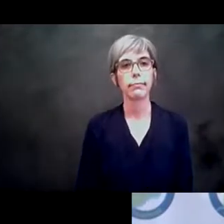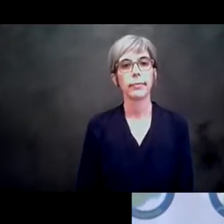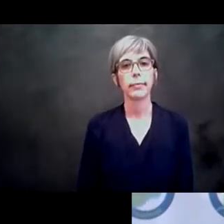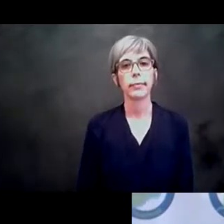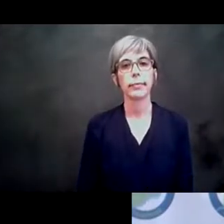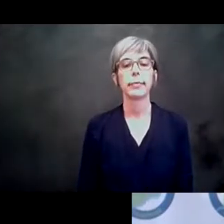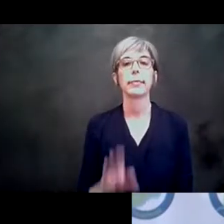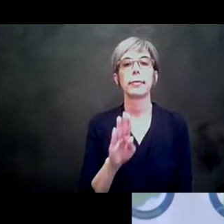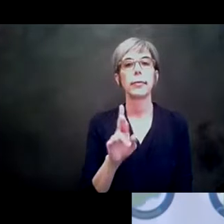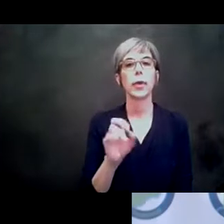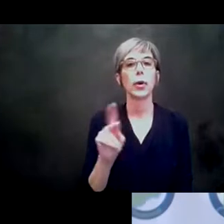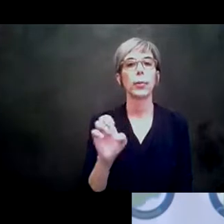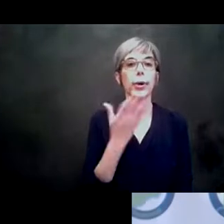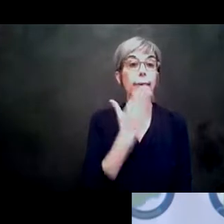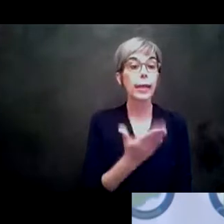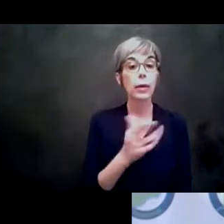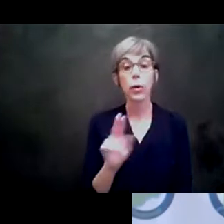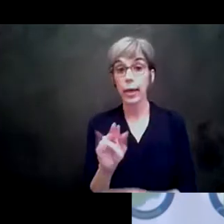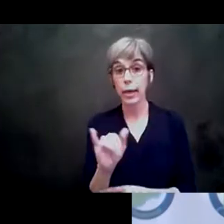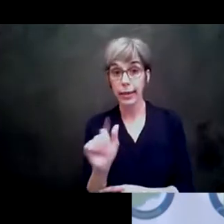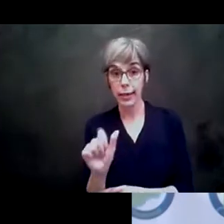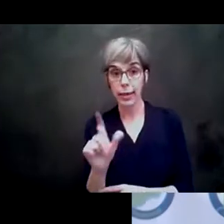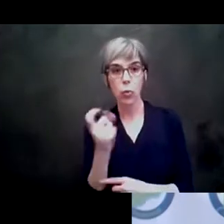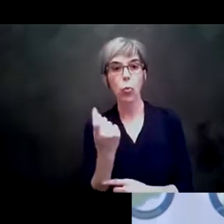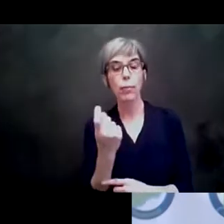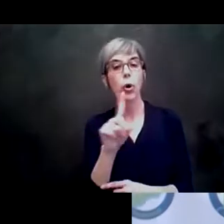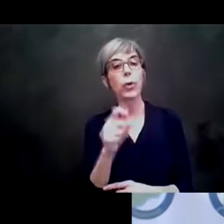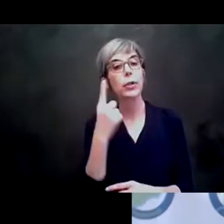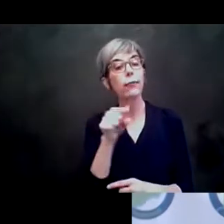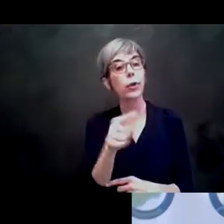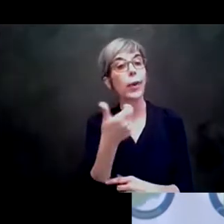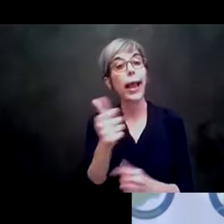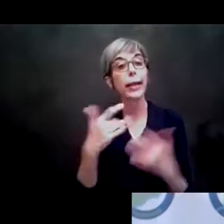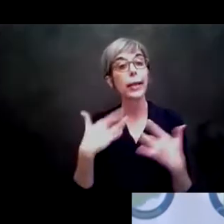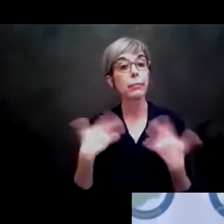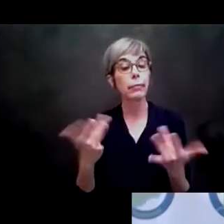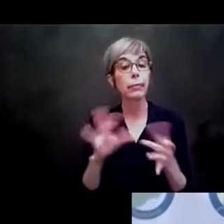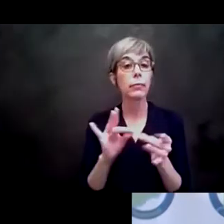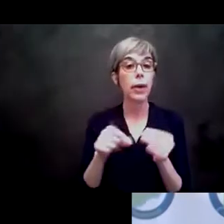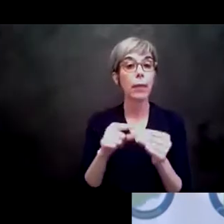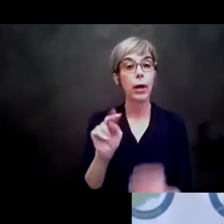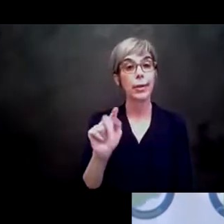Thank you very much. Nita, one additional question for you. Do you have any updates on Tyson-related cases?